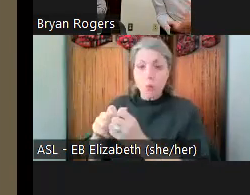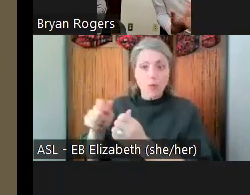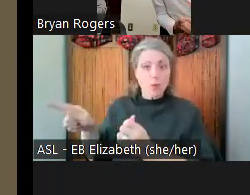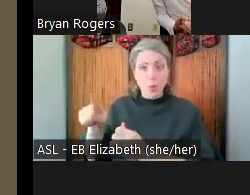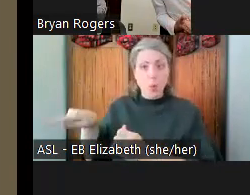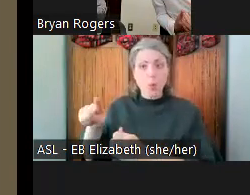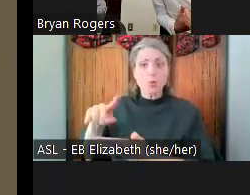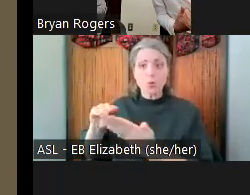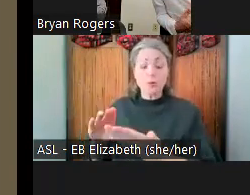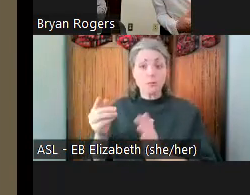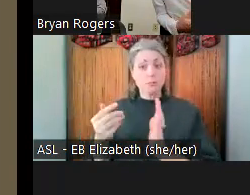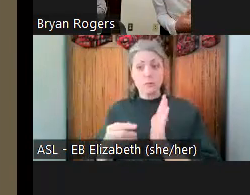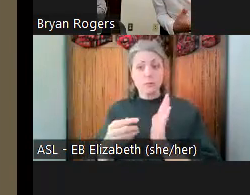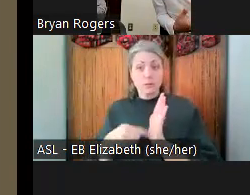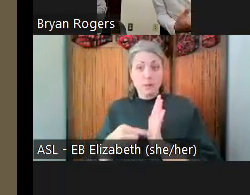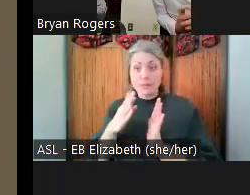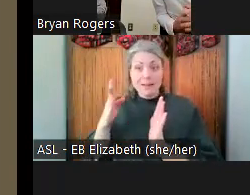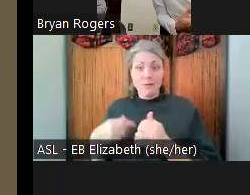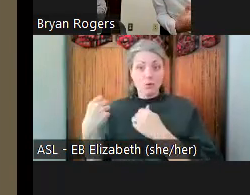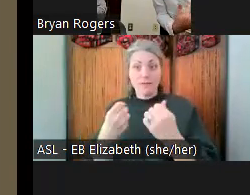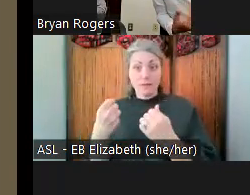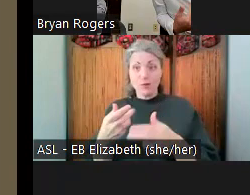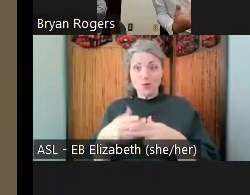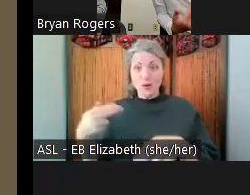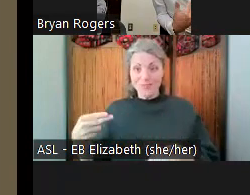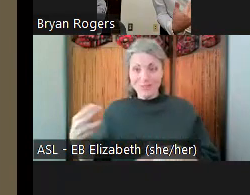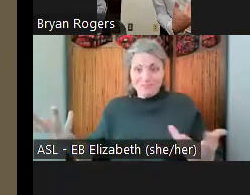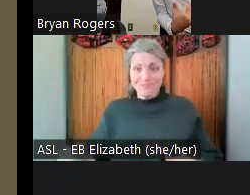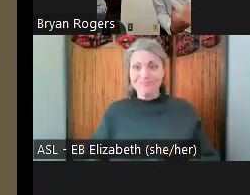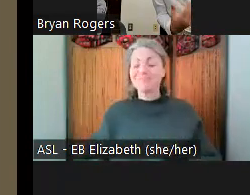lot of times there isn't, so it's a pretty short history. Sometimes